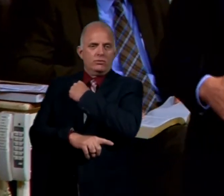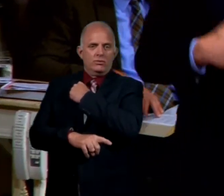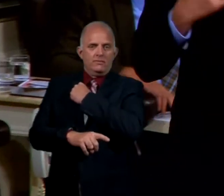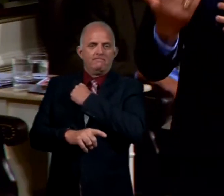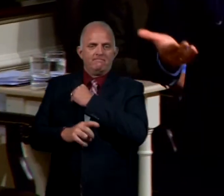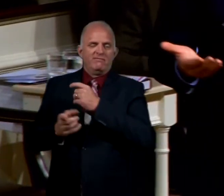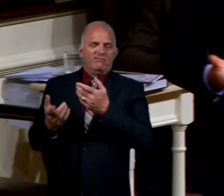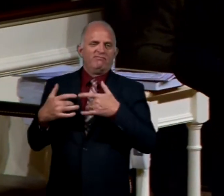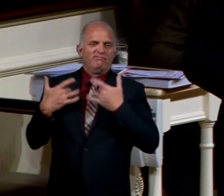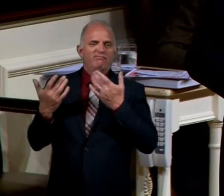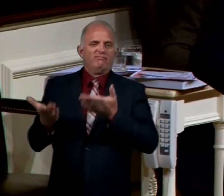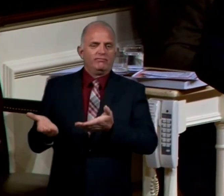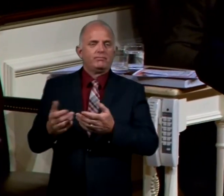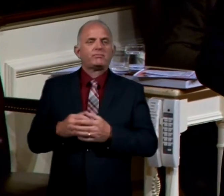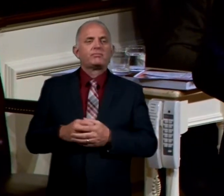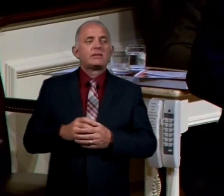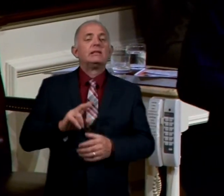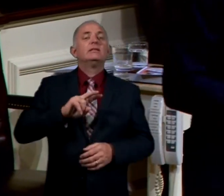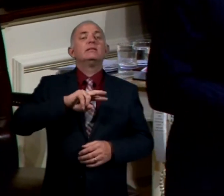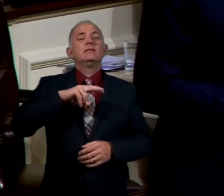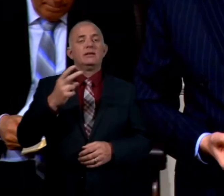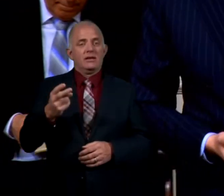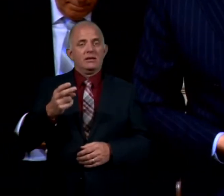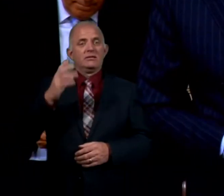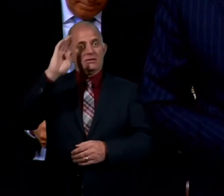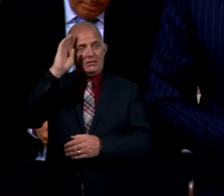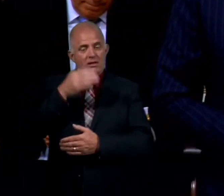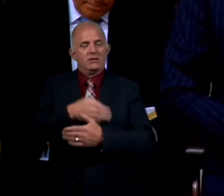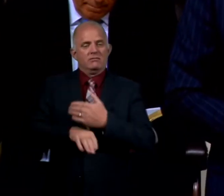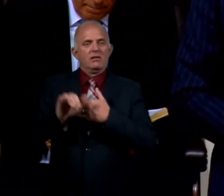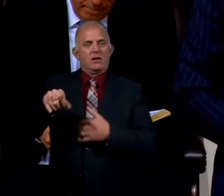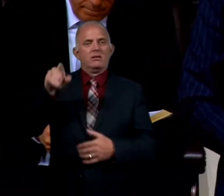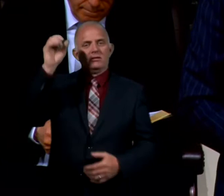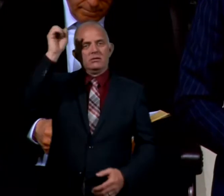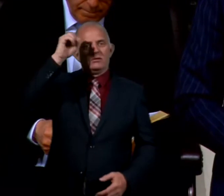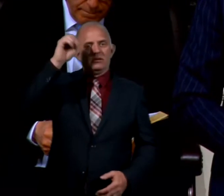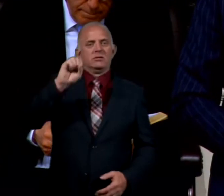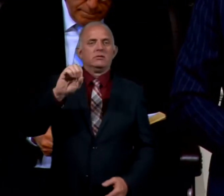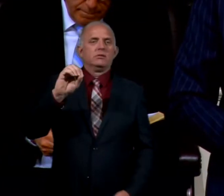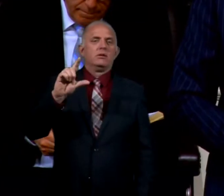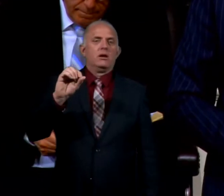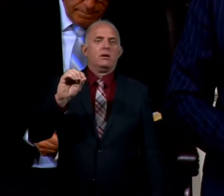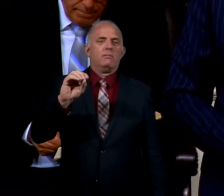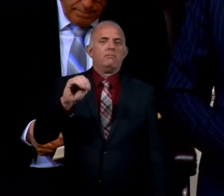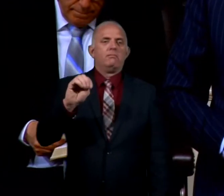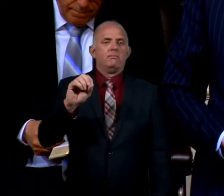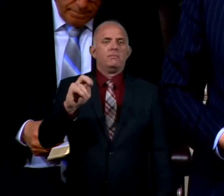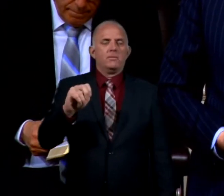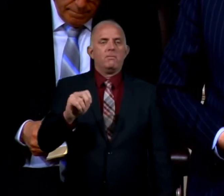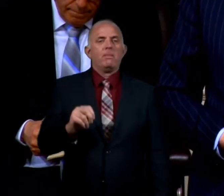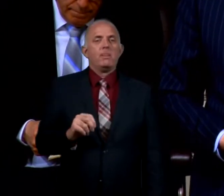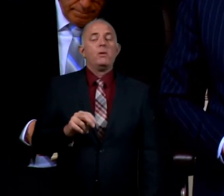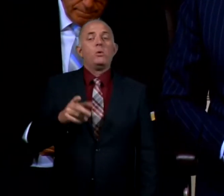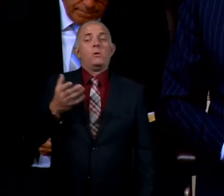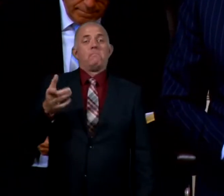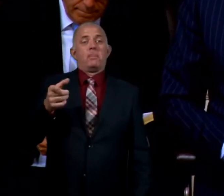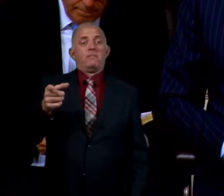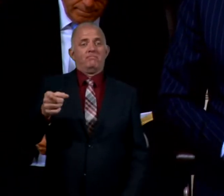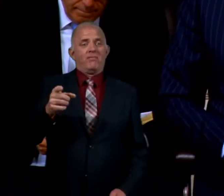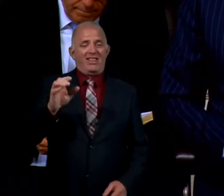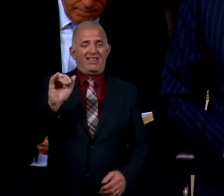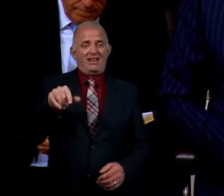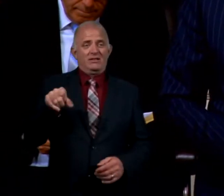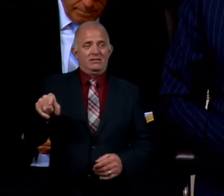But they had another child. His name was Solomon. In this passage of scripture, it's AKA Lamuel,